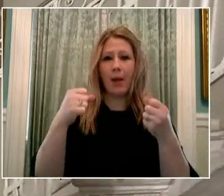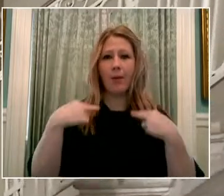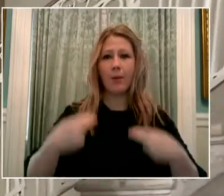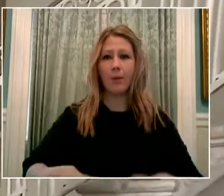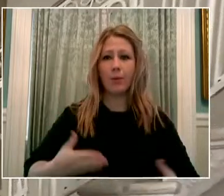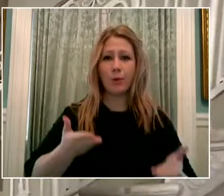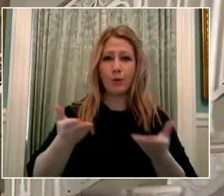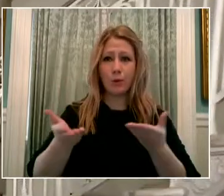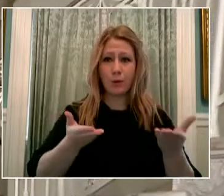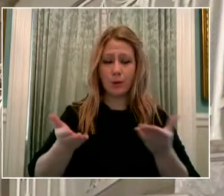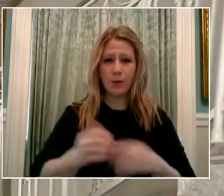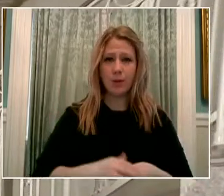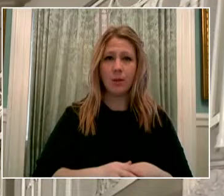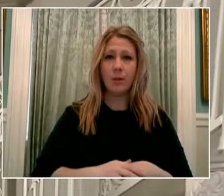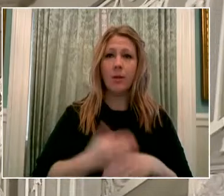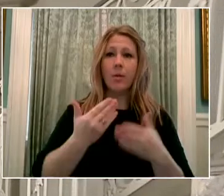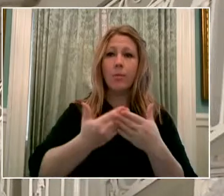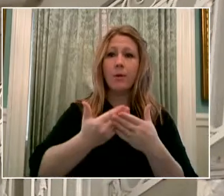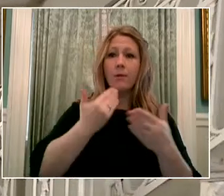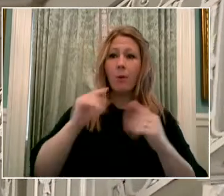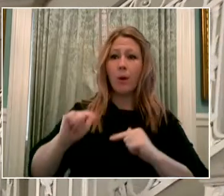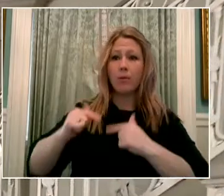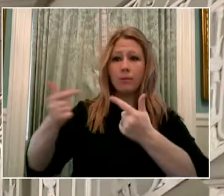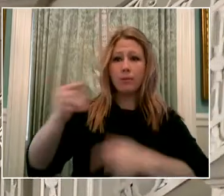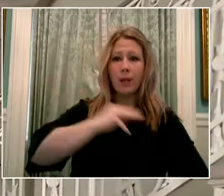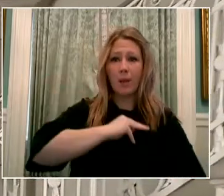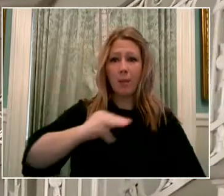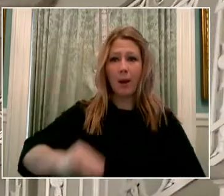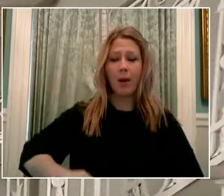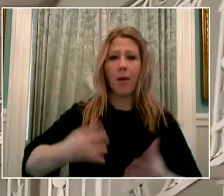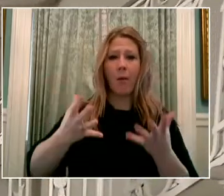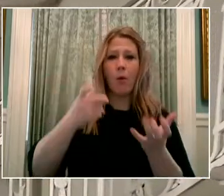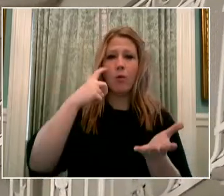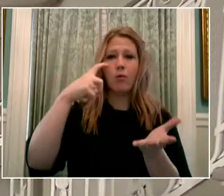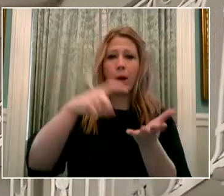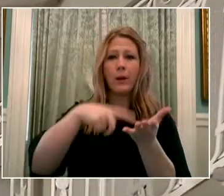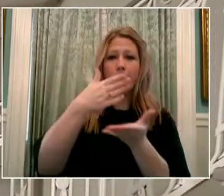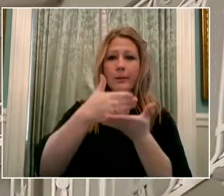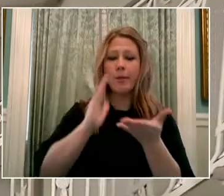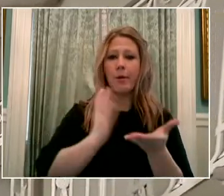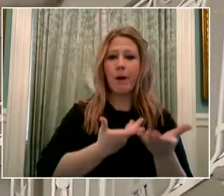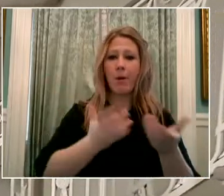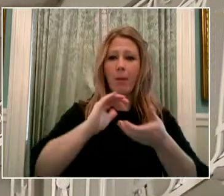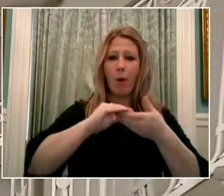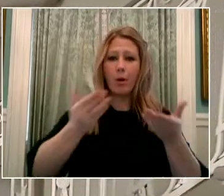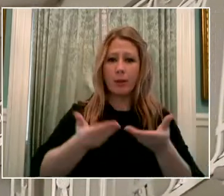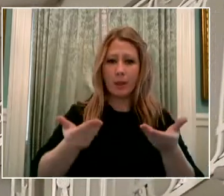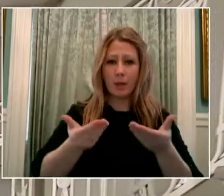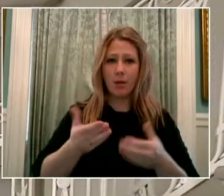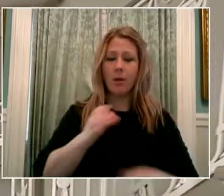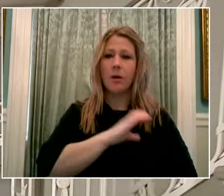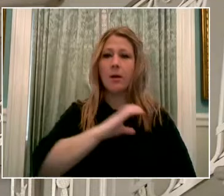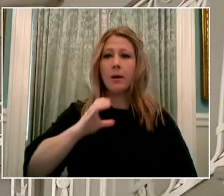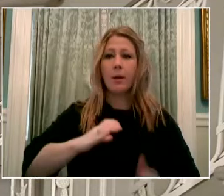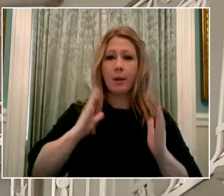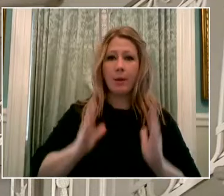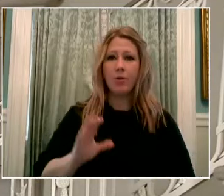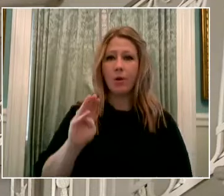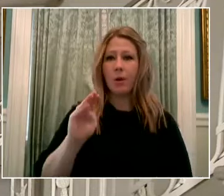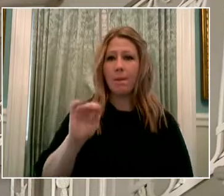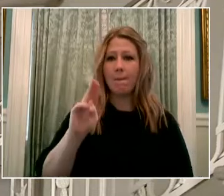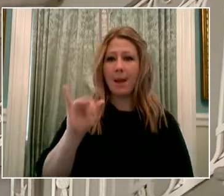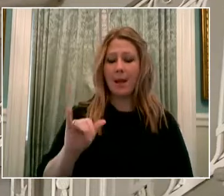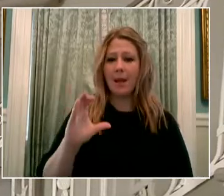of the folks from the administration and some partners that are here. We have Commissioner Manny Castro from Moya, Jock Jihar, our